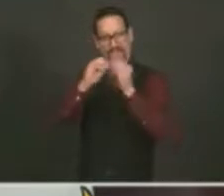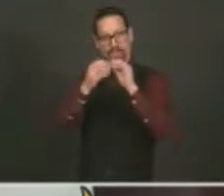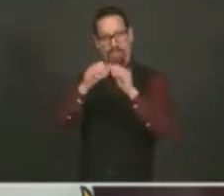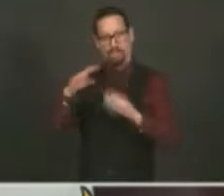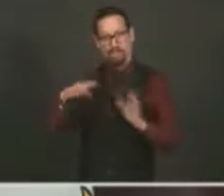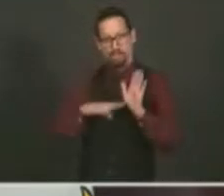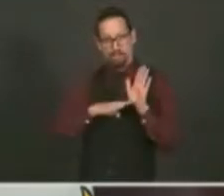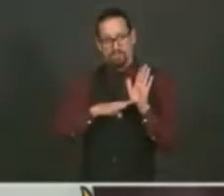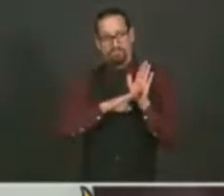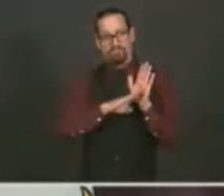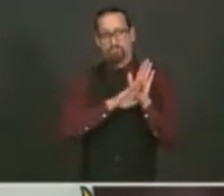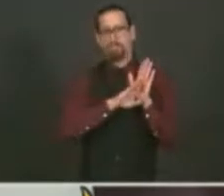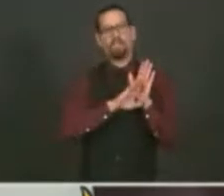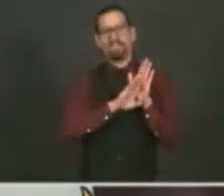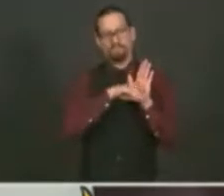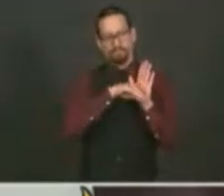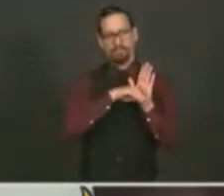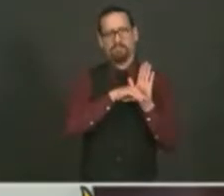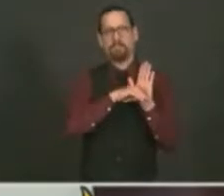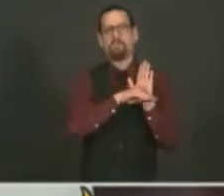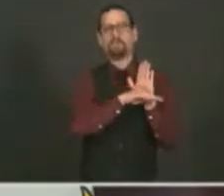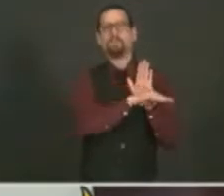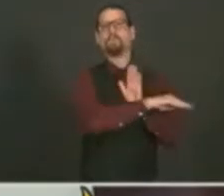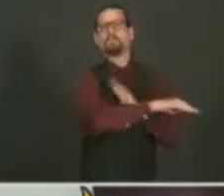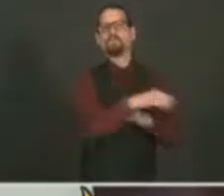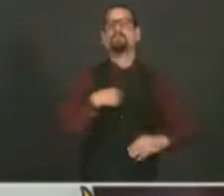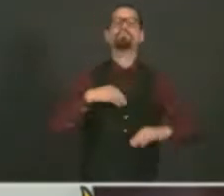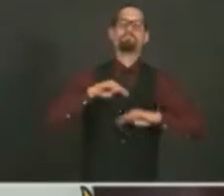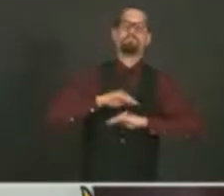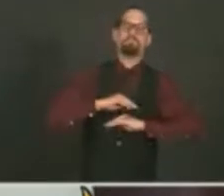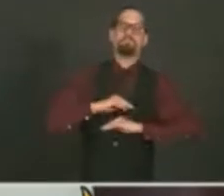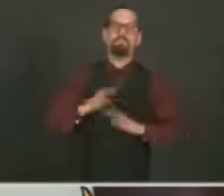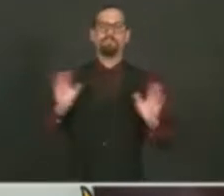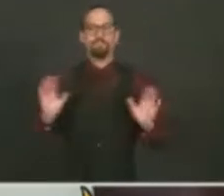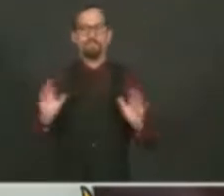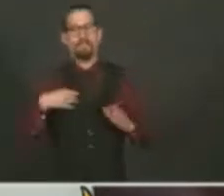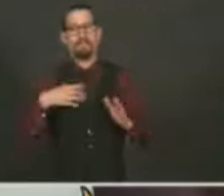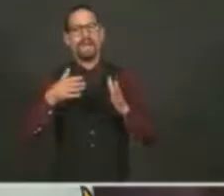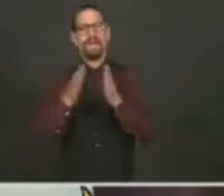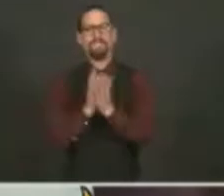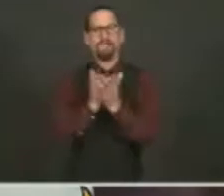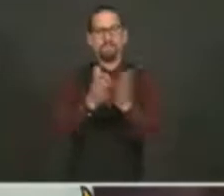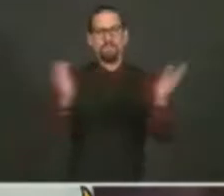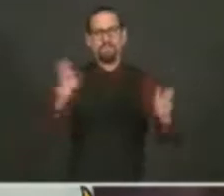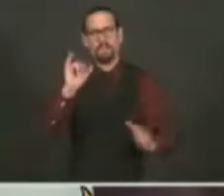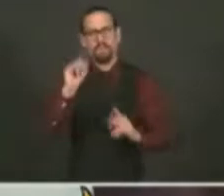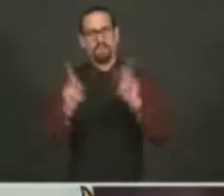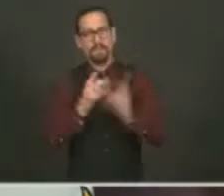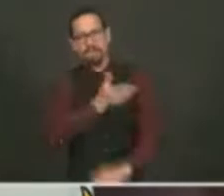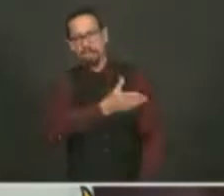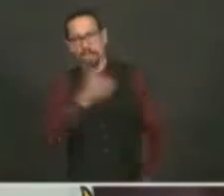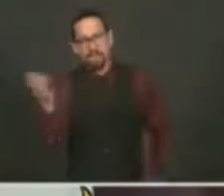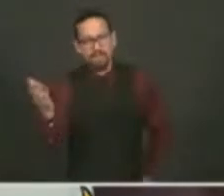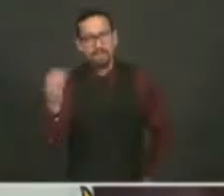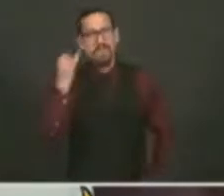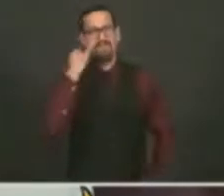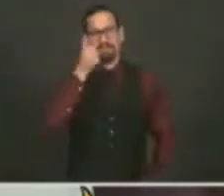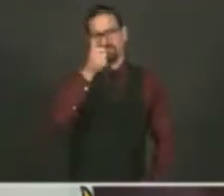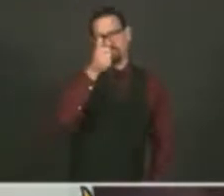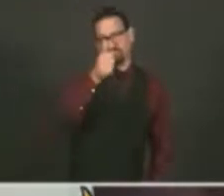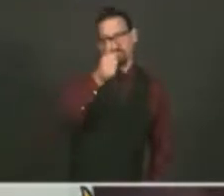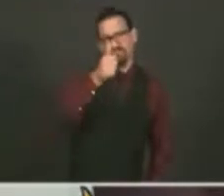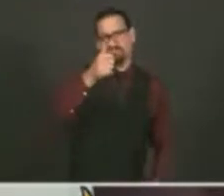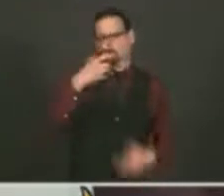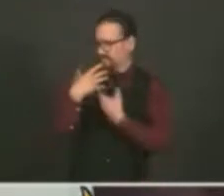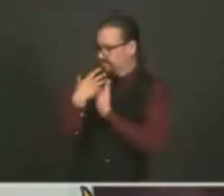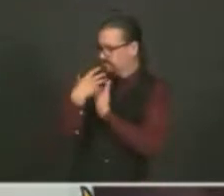Rhode Islander. Anytime you're out of your house and you're with people, wear your mask and keep your distance. I